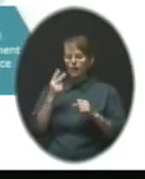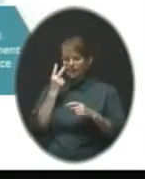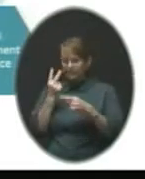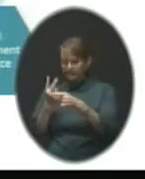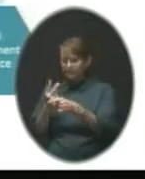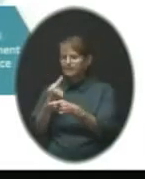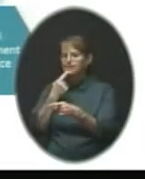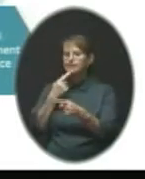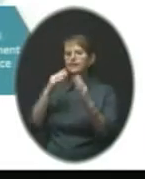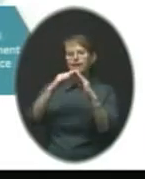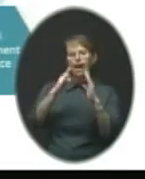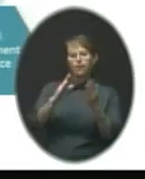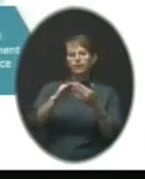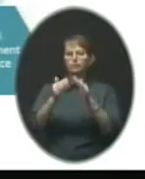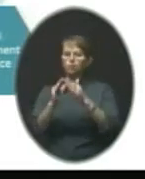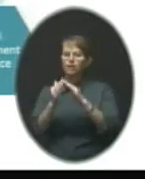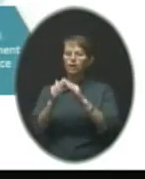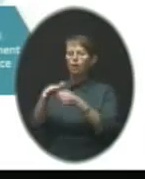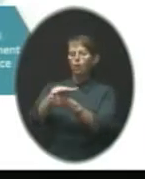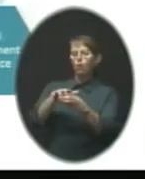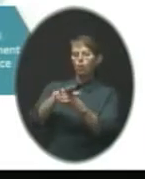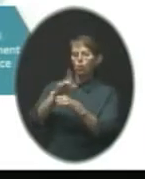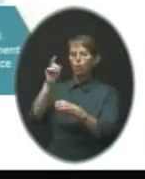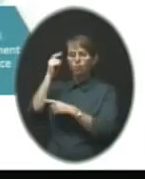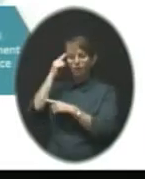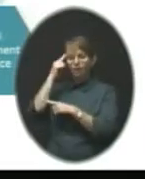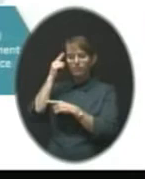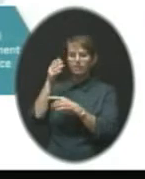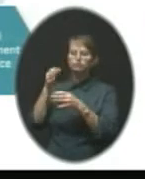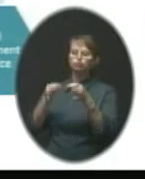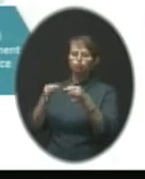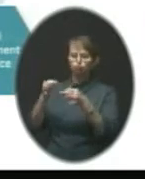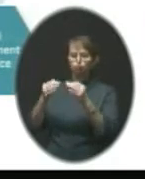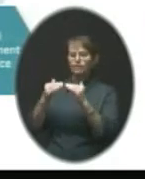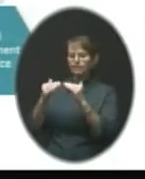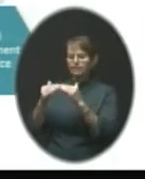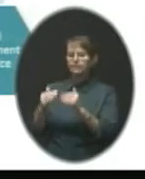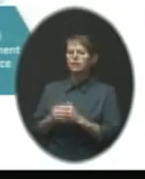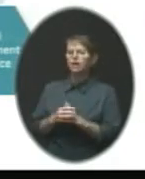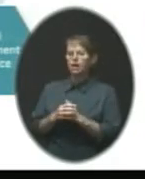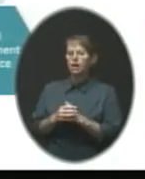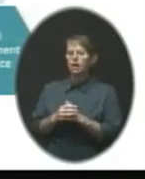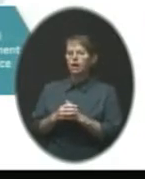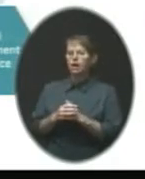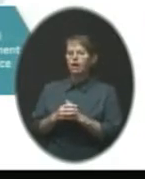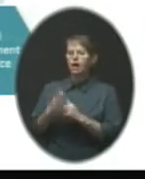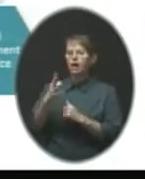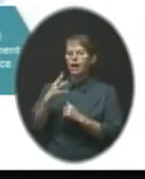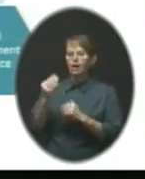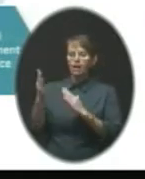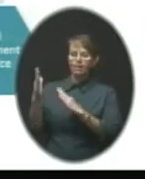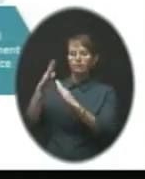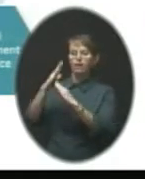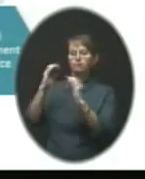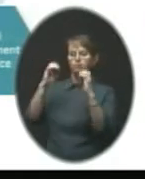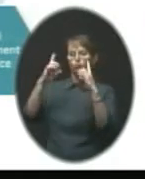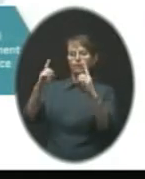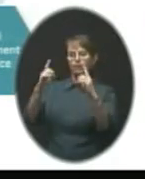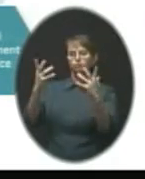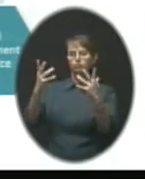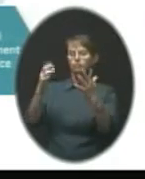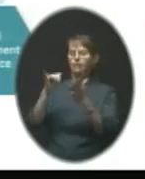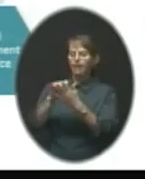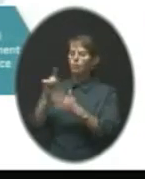to local government and justice. And of course, I put at the top, I had control of the pen, education. And that was one of the